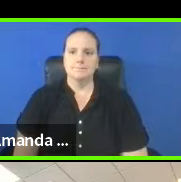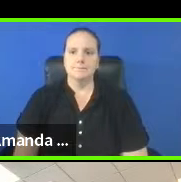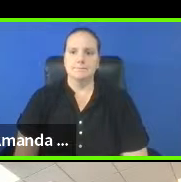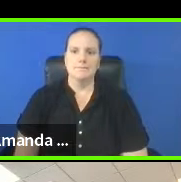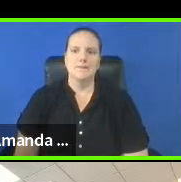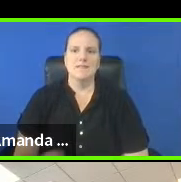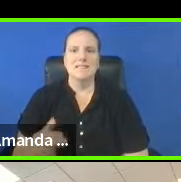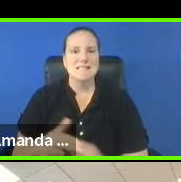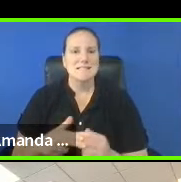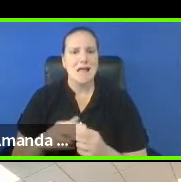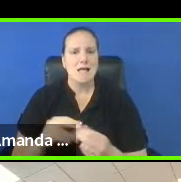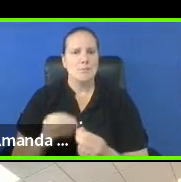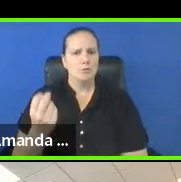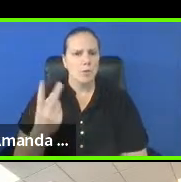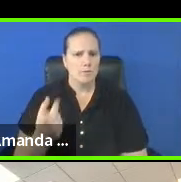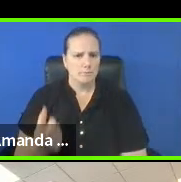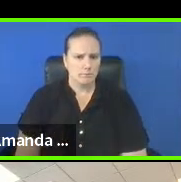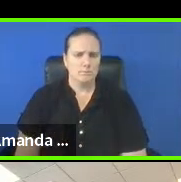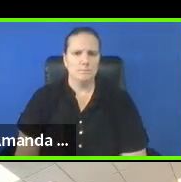number 12.